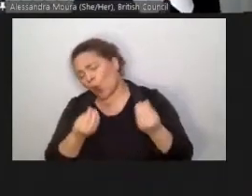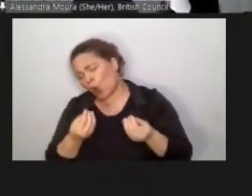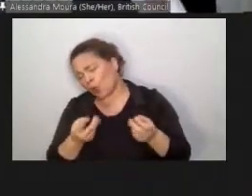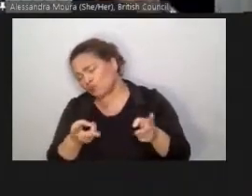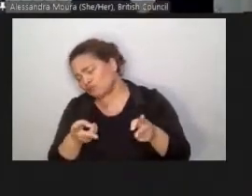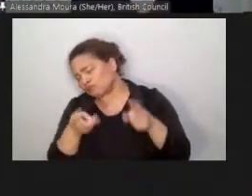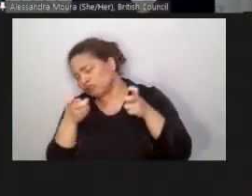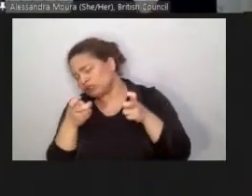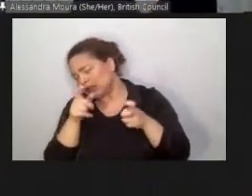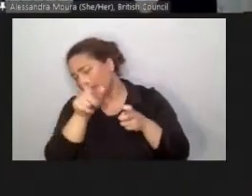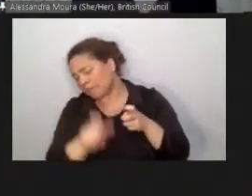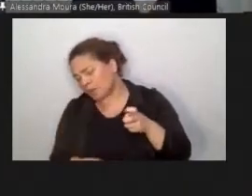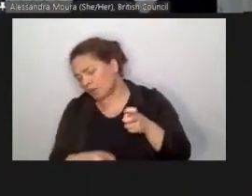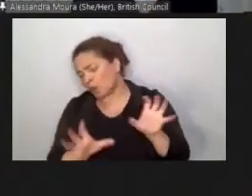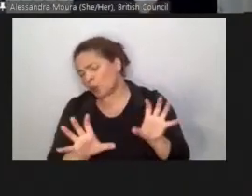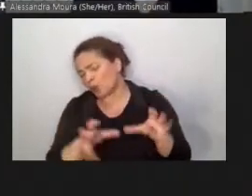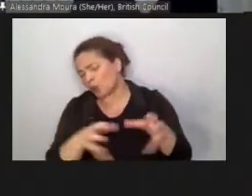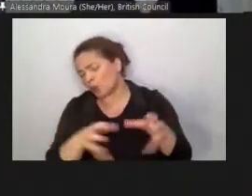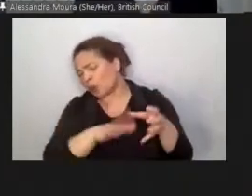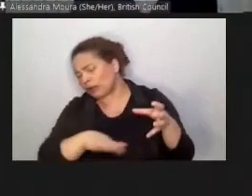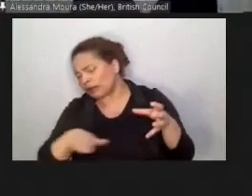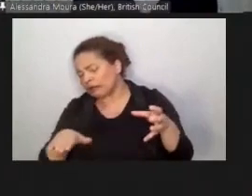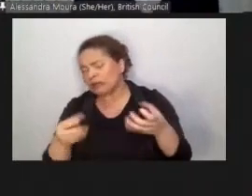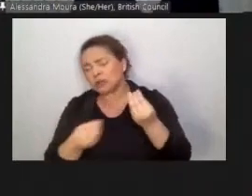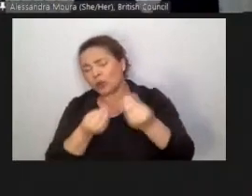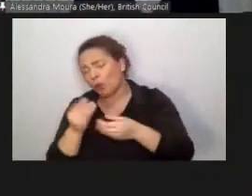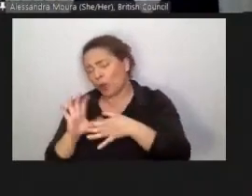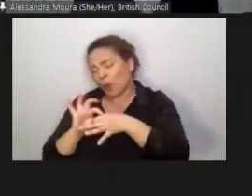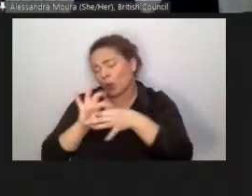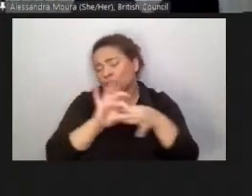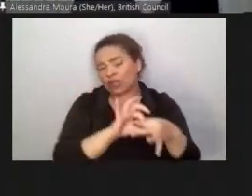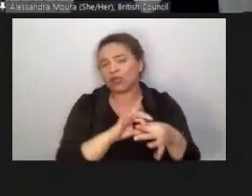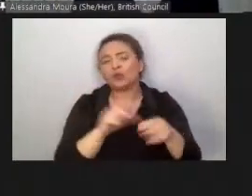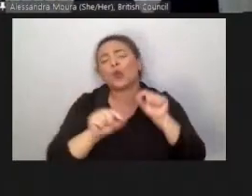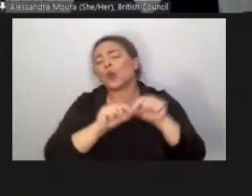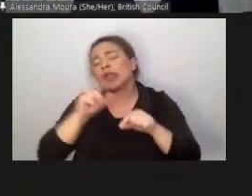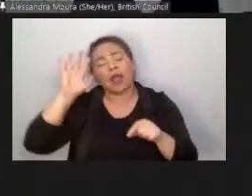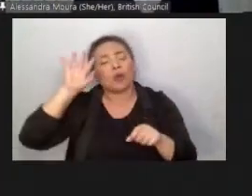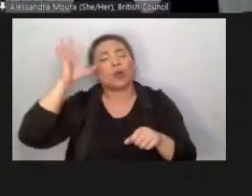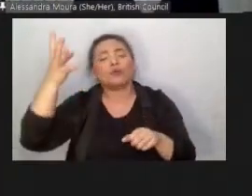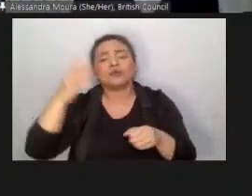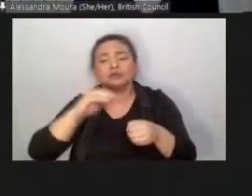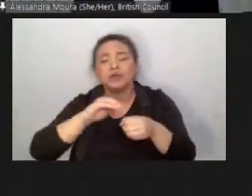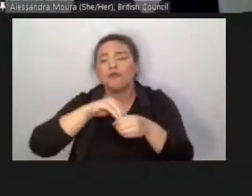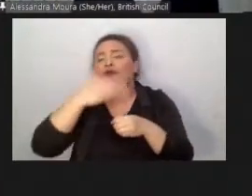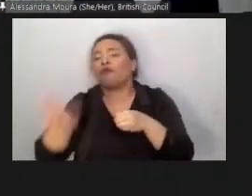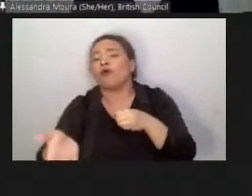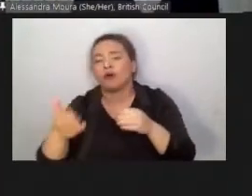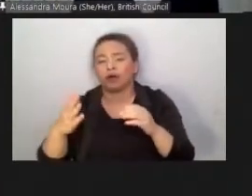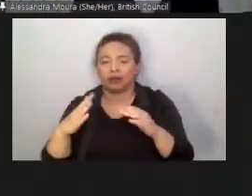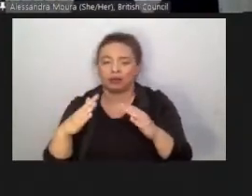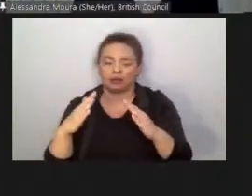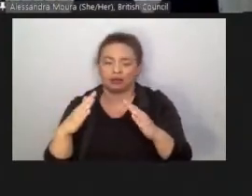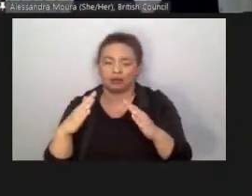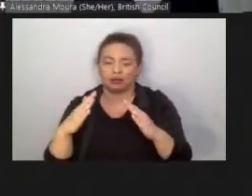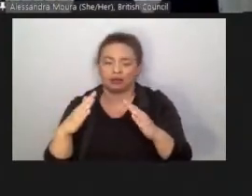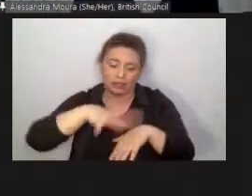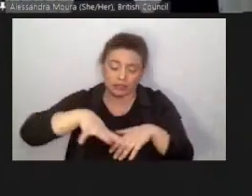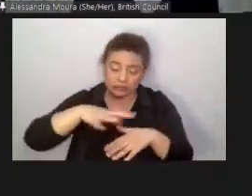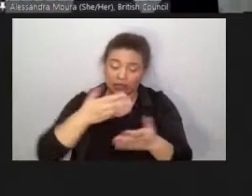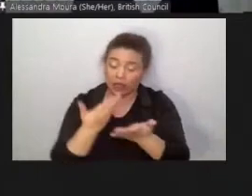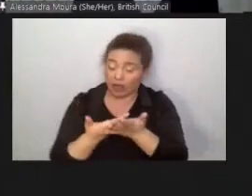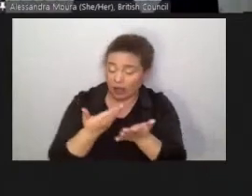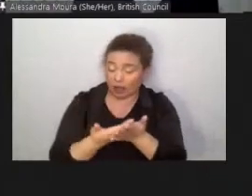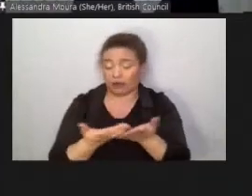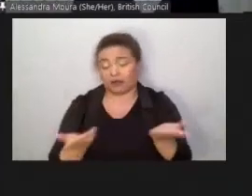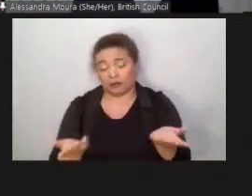happening outside of the classroom, outside at school, their family background, the social aspect of things in the country.